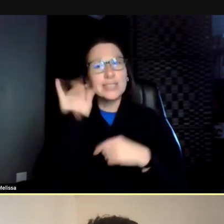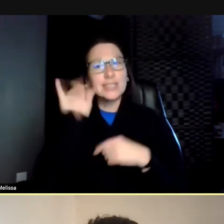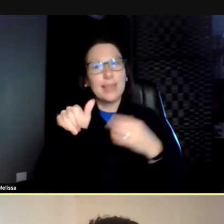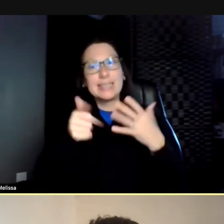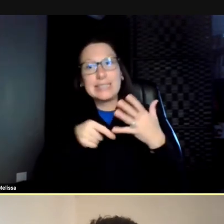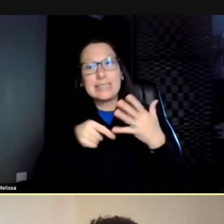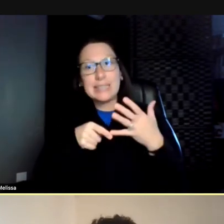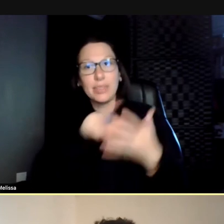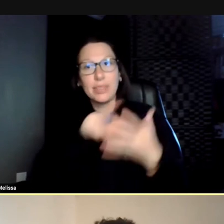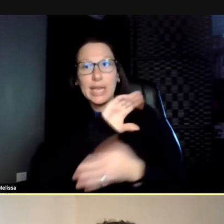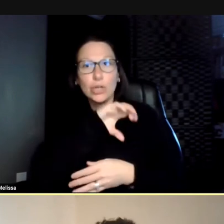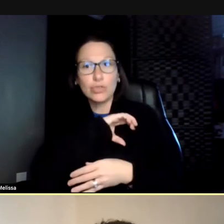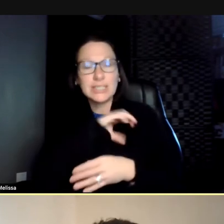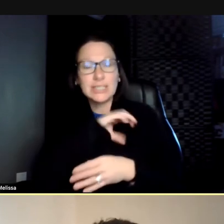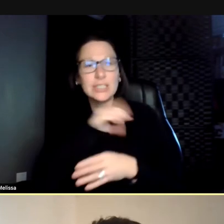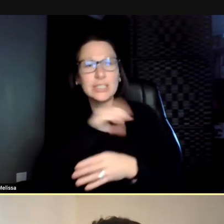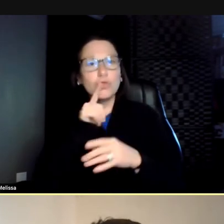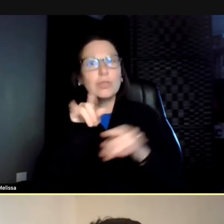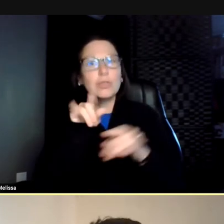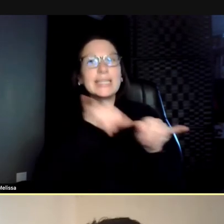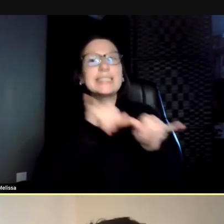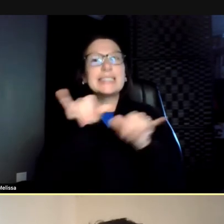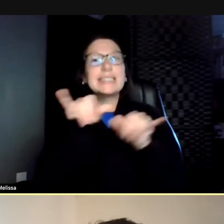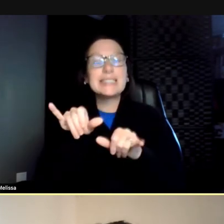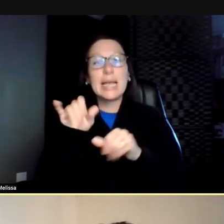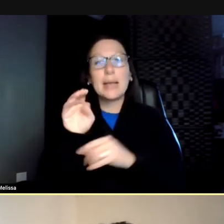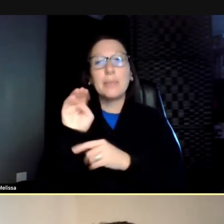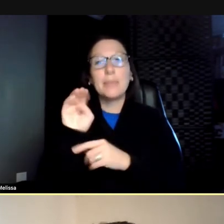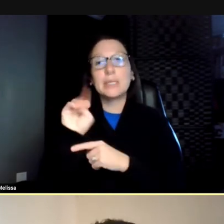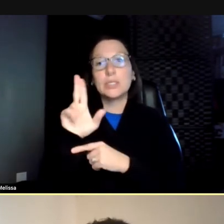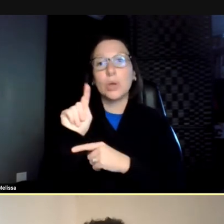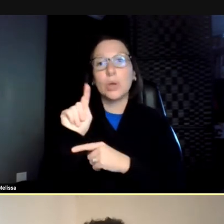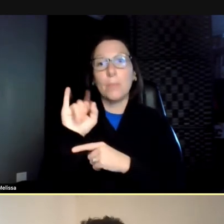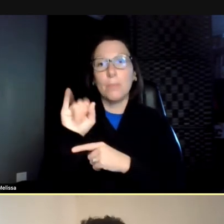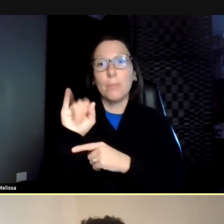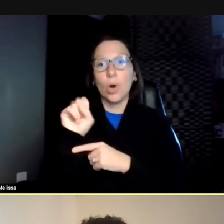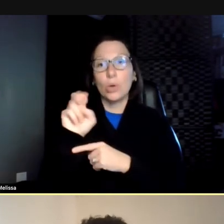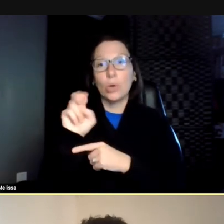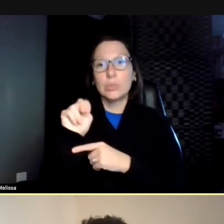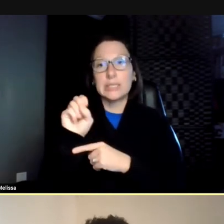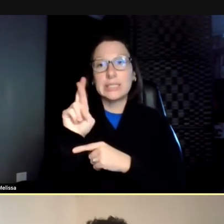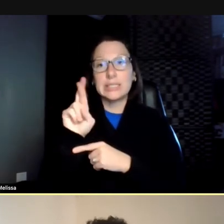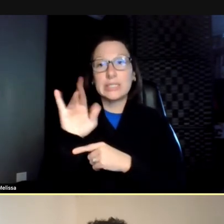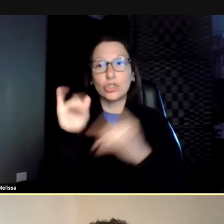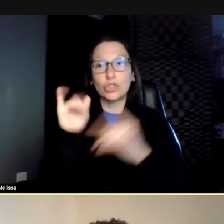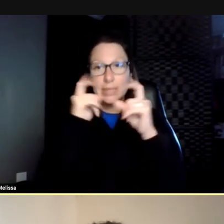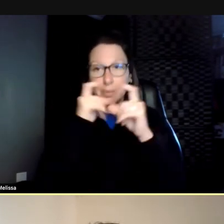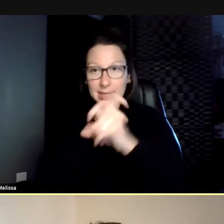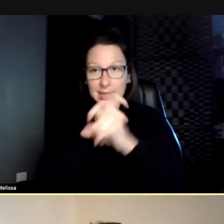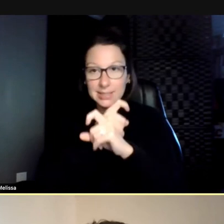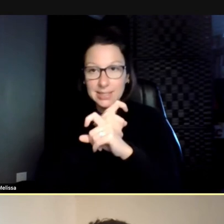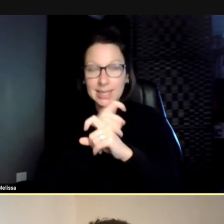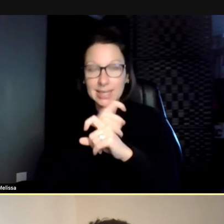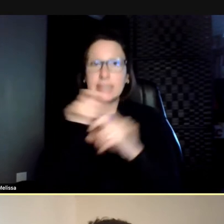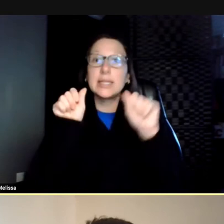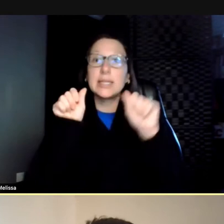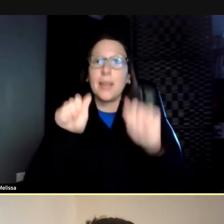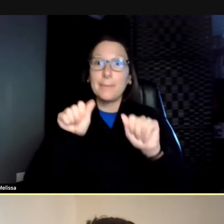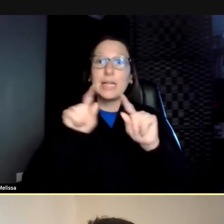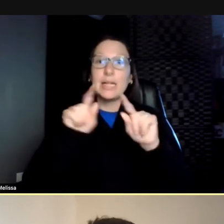same thing as multisensory complexity. It is the simultaneous ability to visually